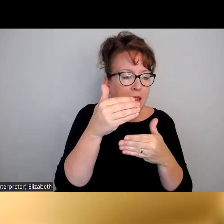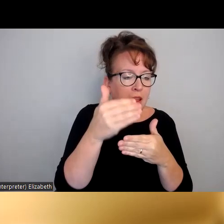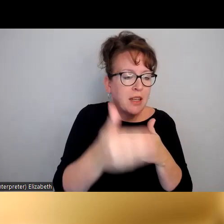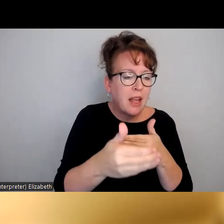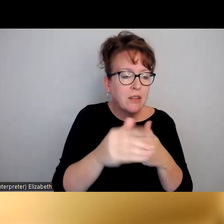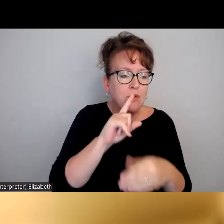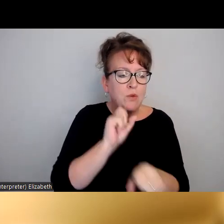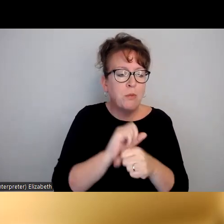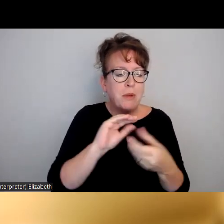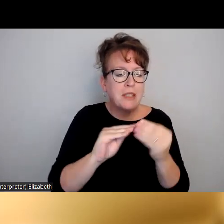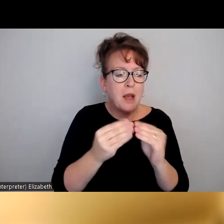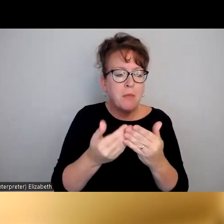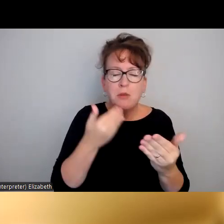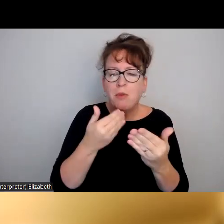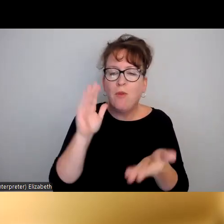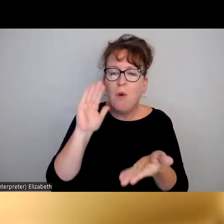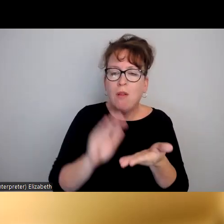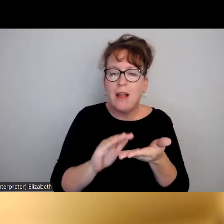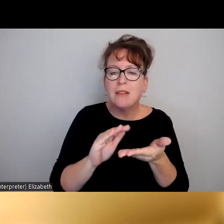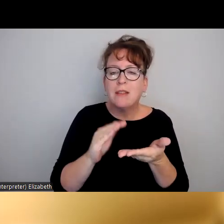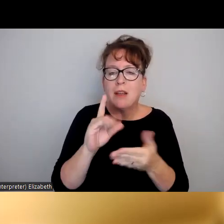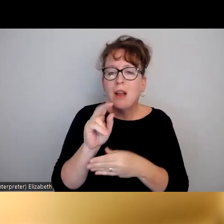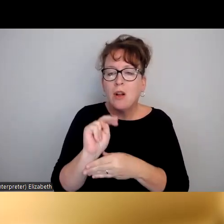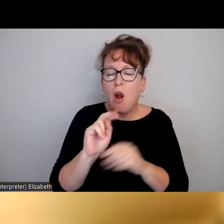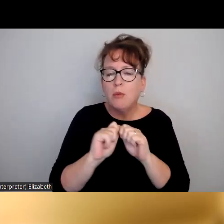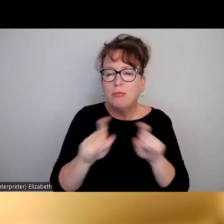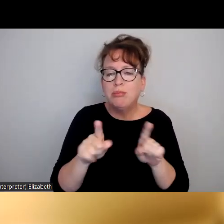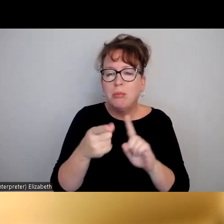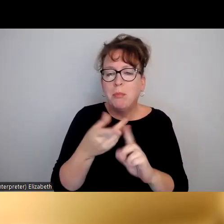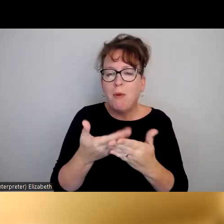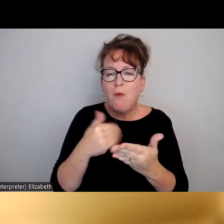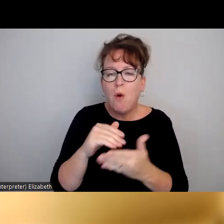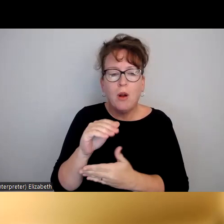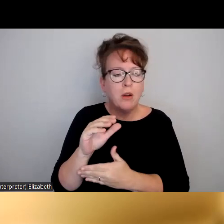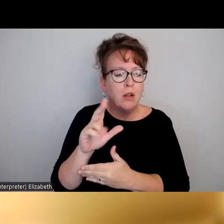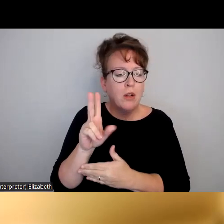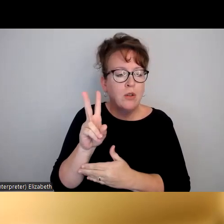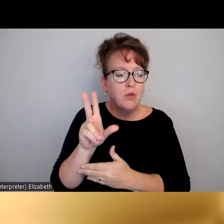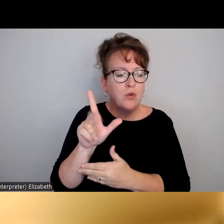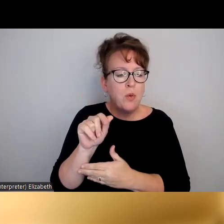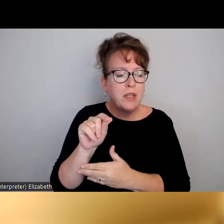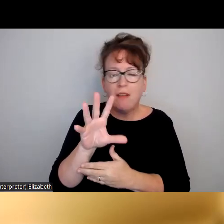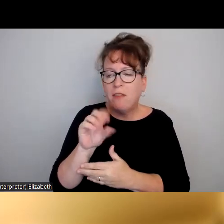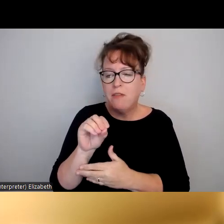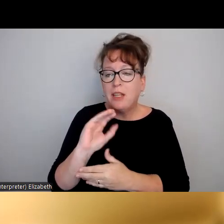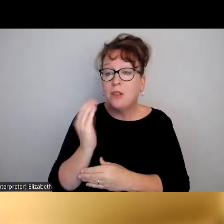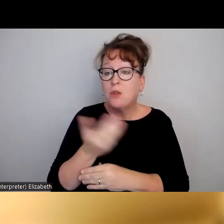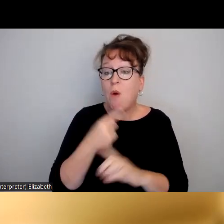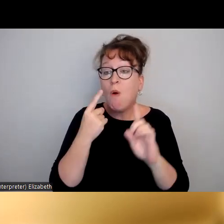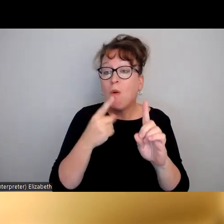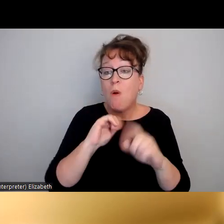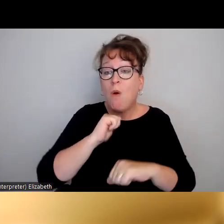2050. So, what we're looking at is the objectives in the order are basically to promote a regulatory framework that's fair to